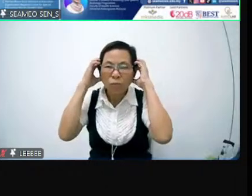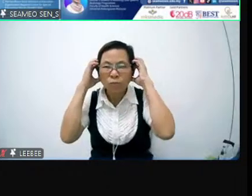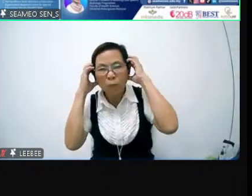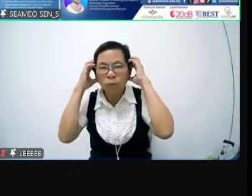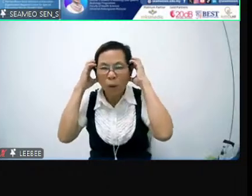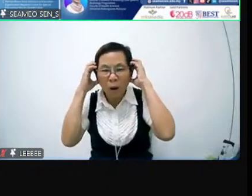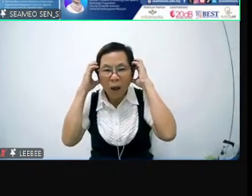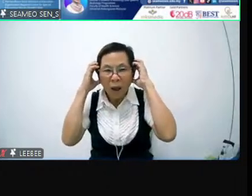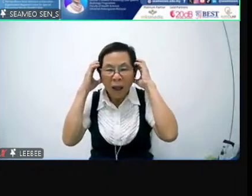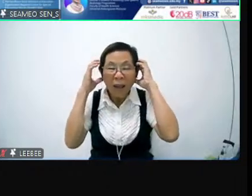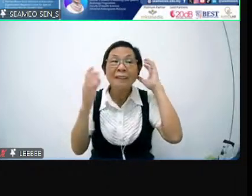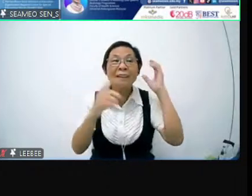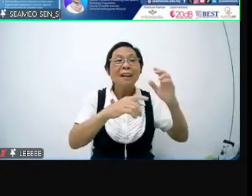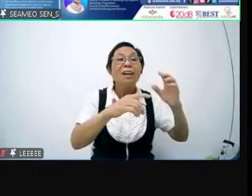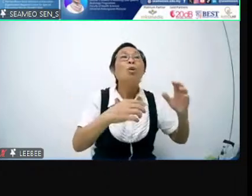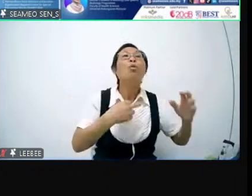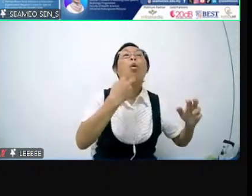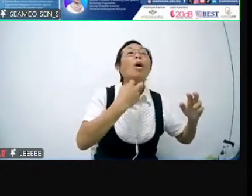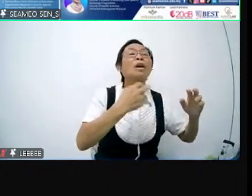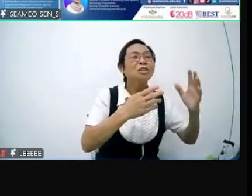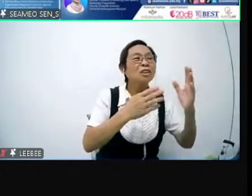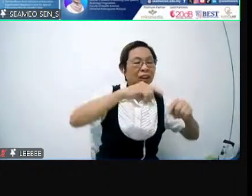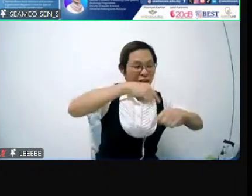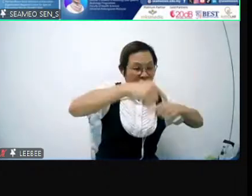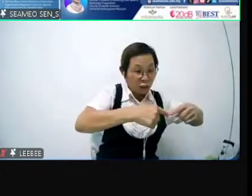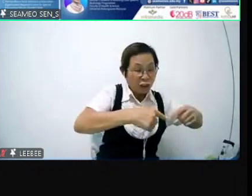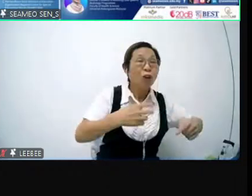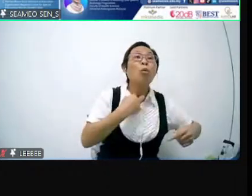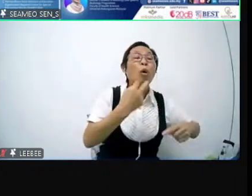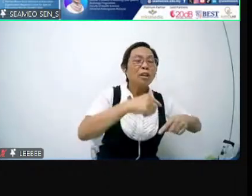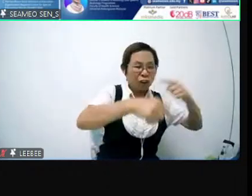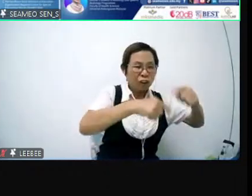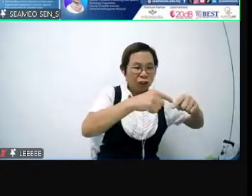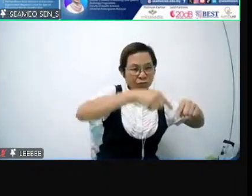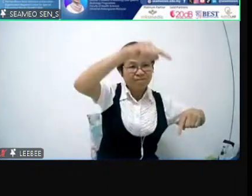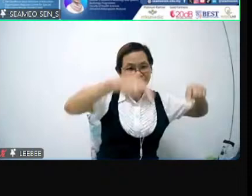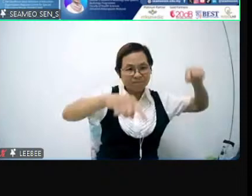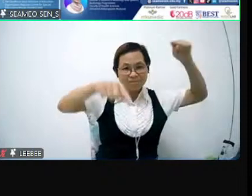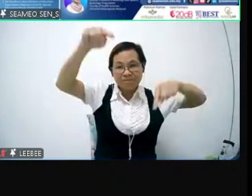the radio frequency to the students.